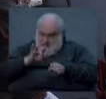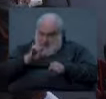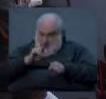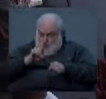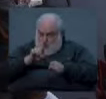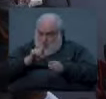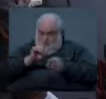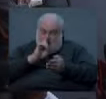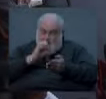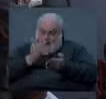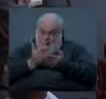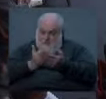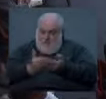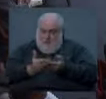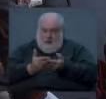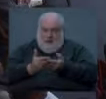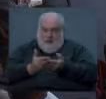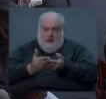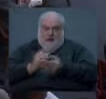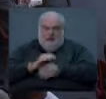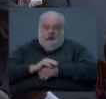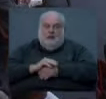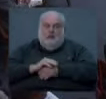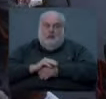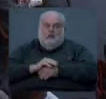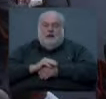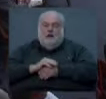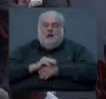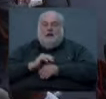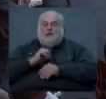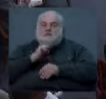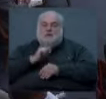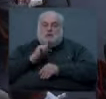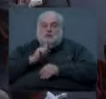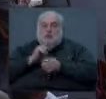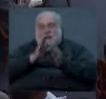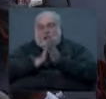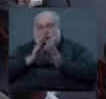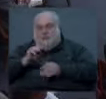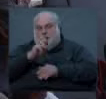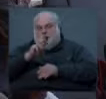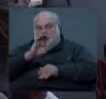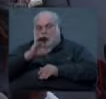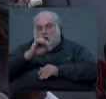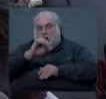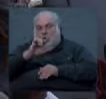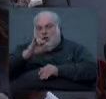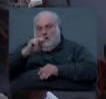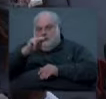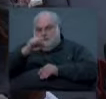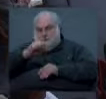did Mr. Moore get that done? I'm not sure. We can ask Mr. Collins to come forward. And